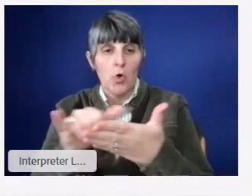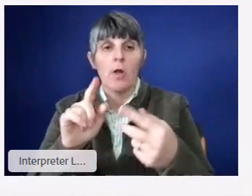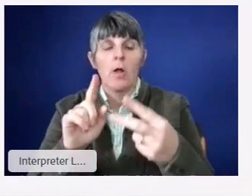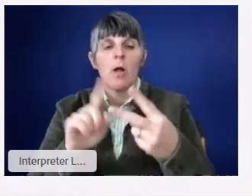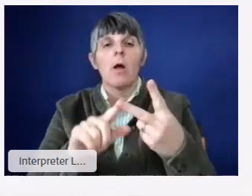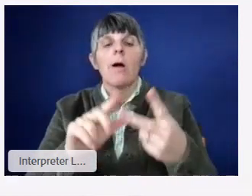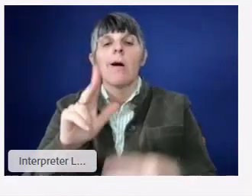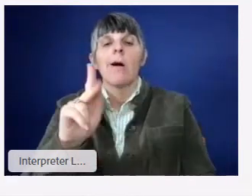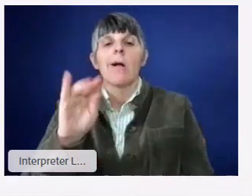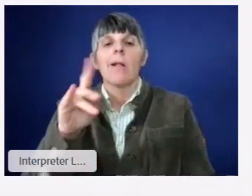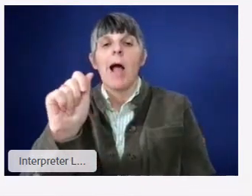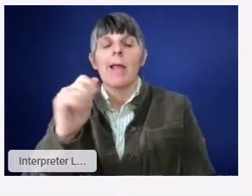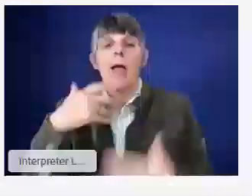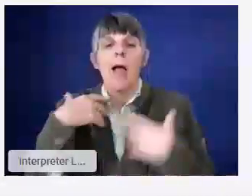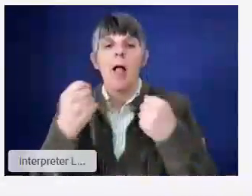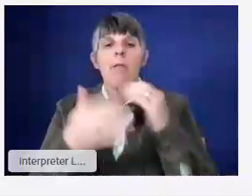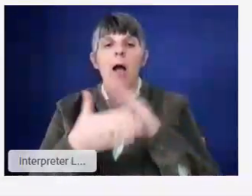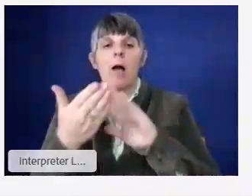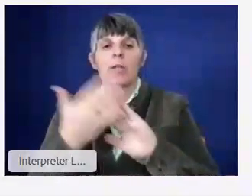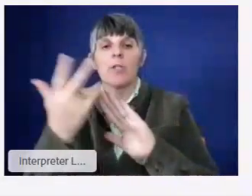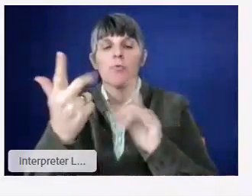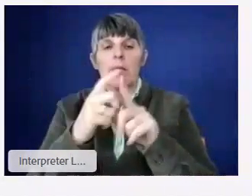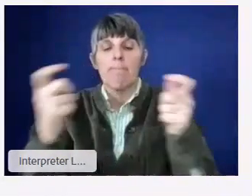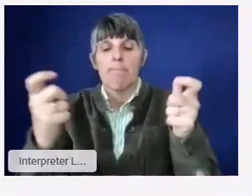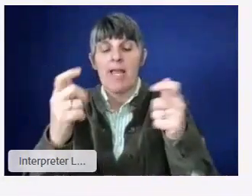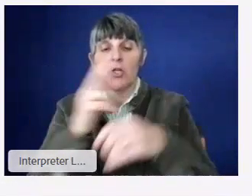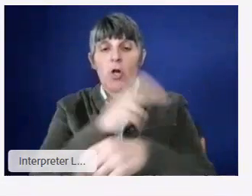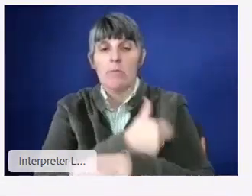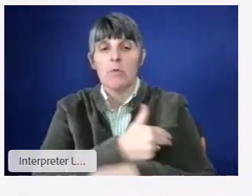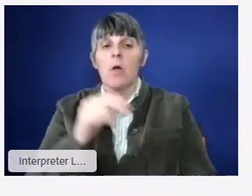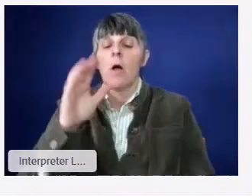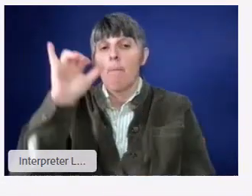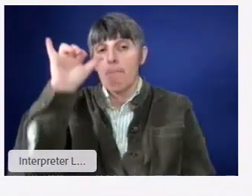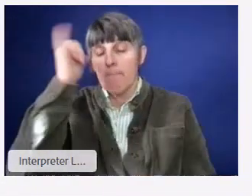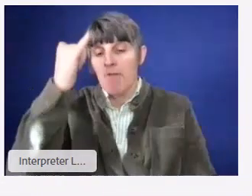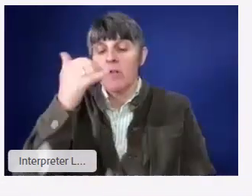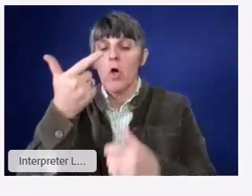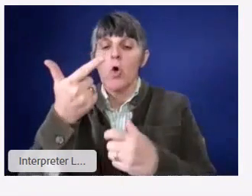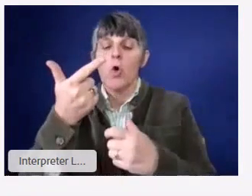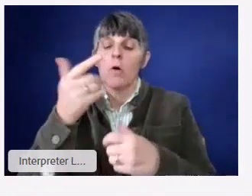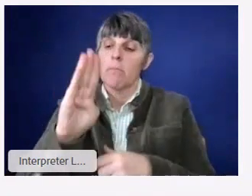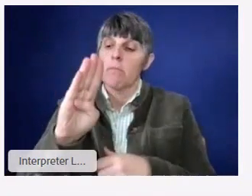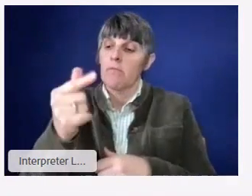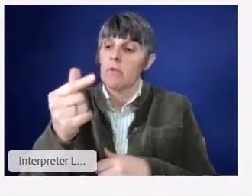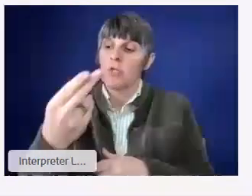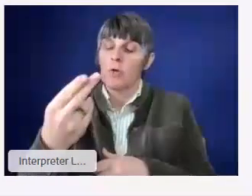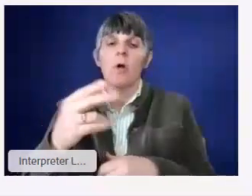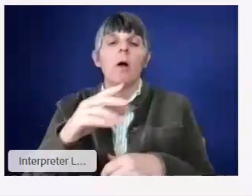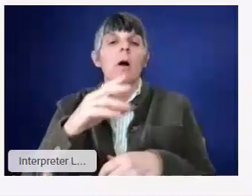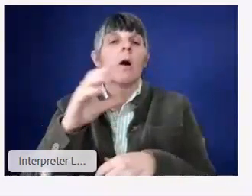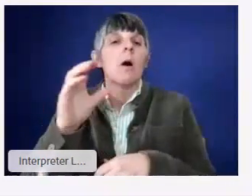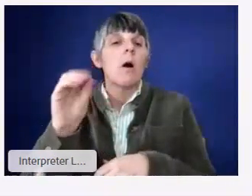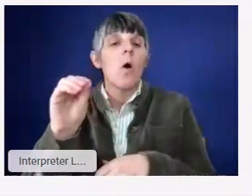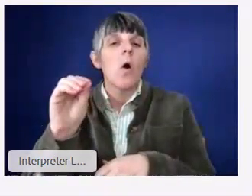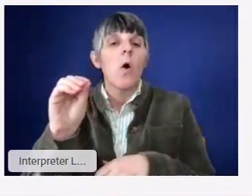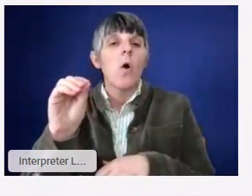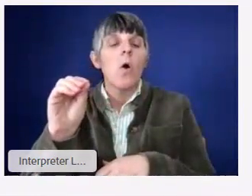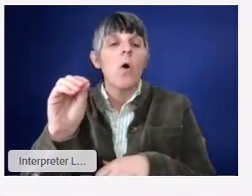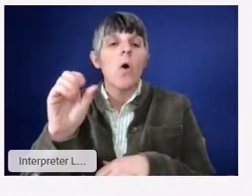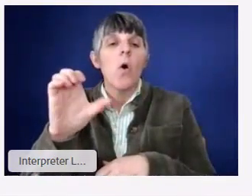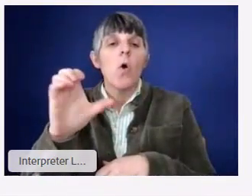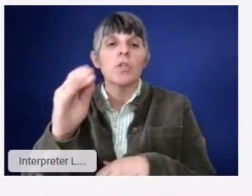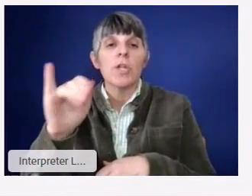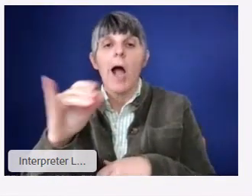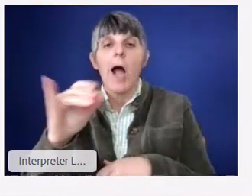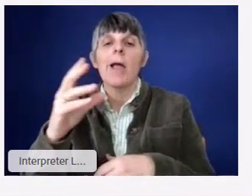which operates three major hospitals on the campus, Buffalo General Medical Center, Oshai Children's Hospital, and the Gates Vascular Institute,